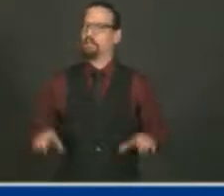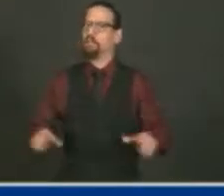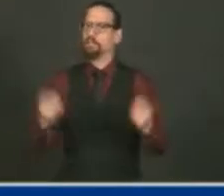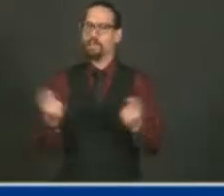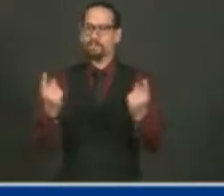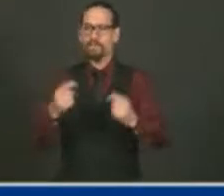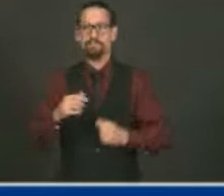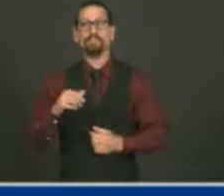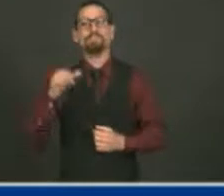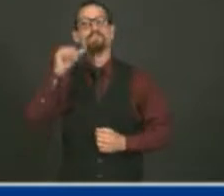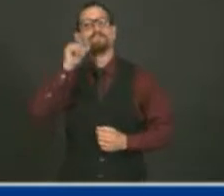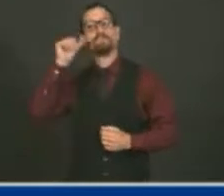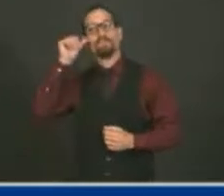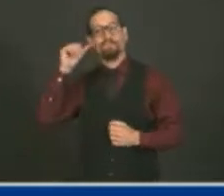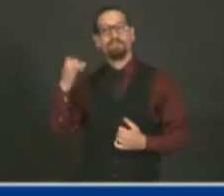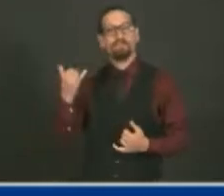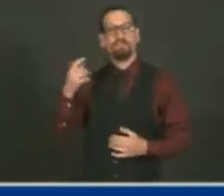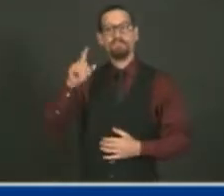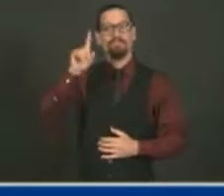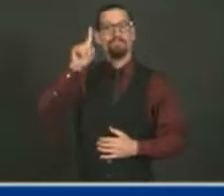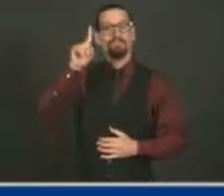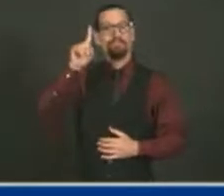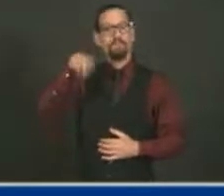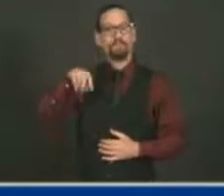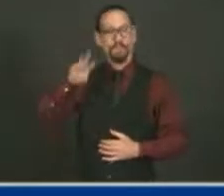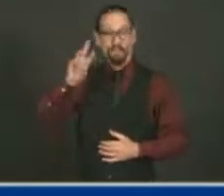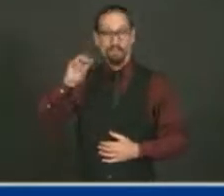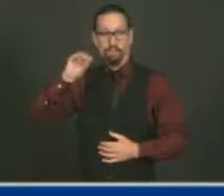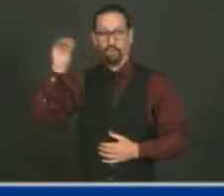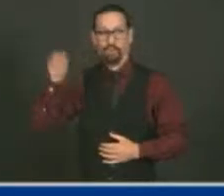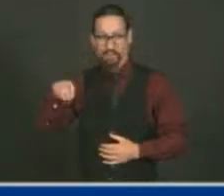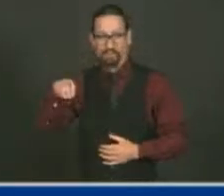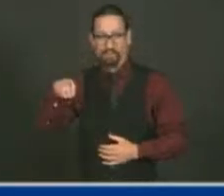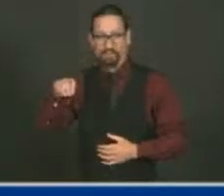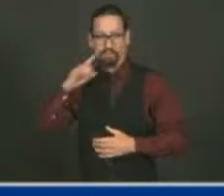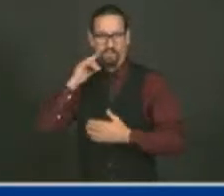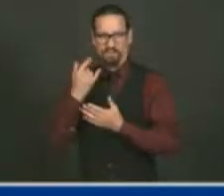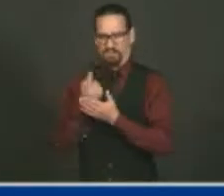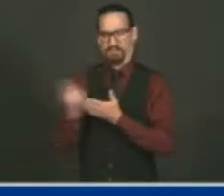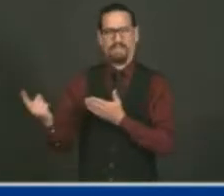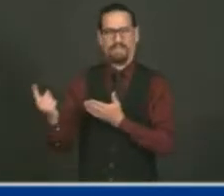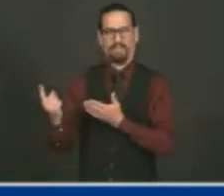be even higher if we're still on the same curve.